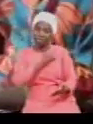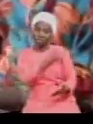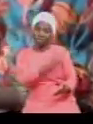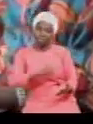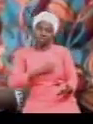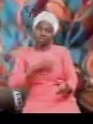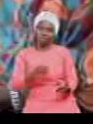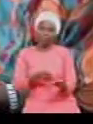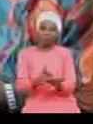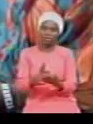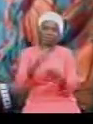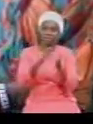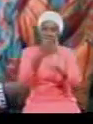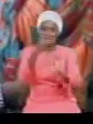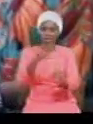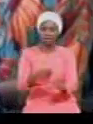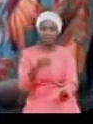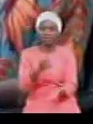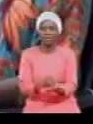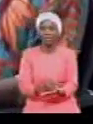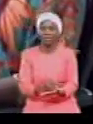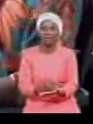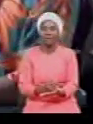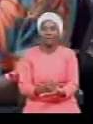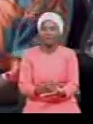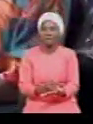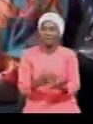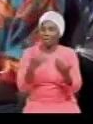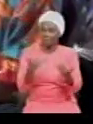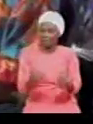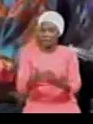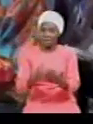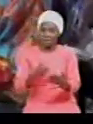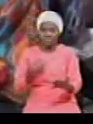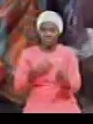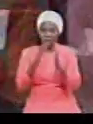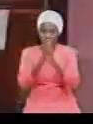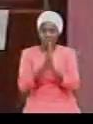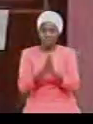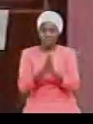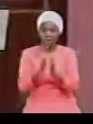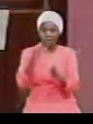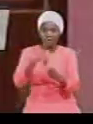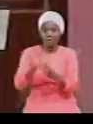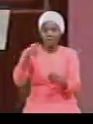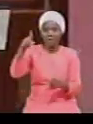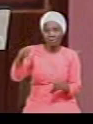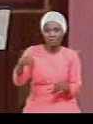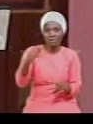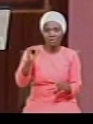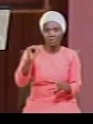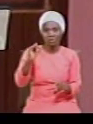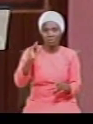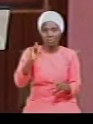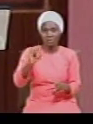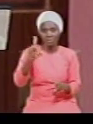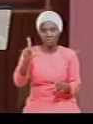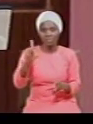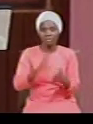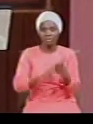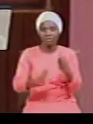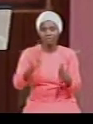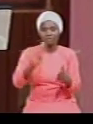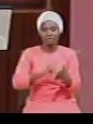in Jesus' name. Now before we pray, Philippians chapter 4,